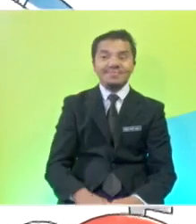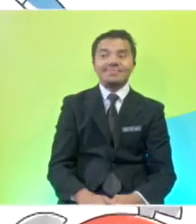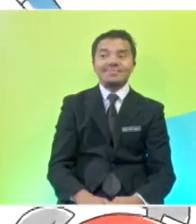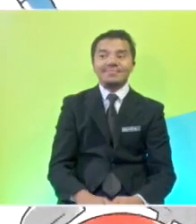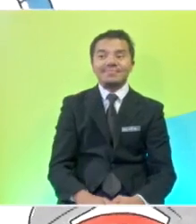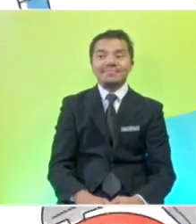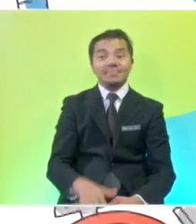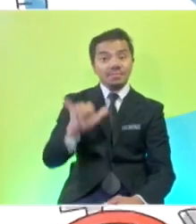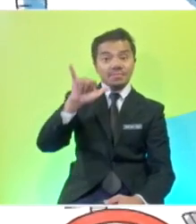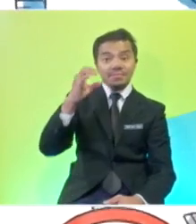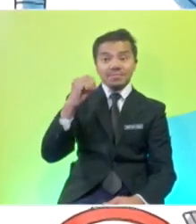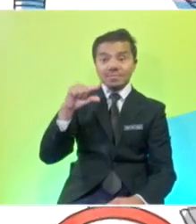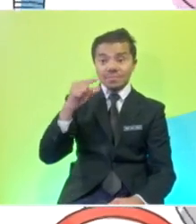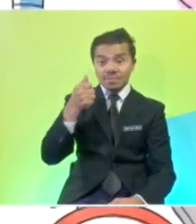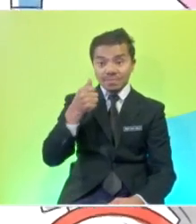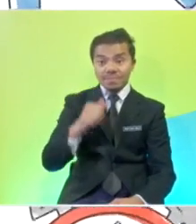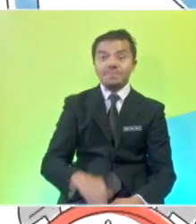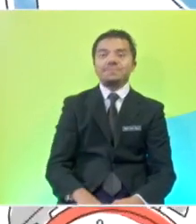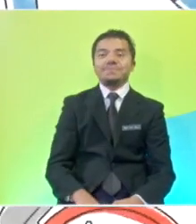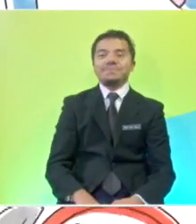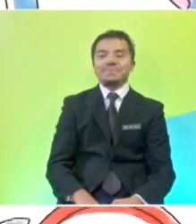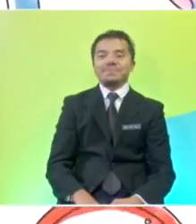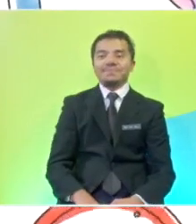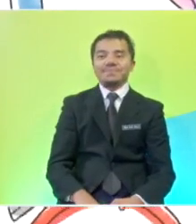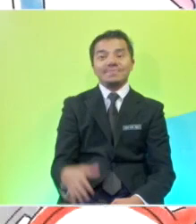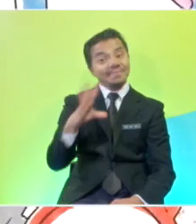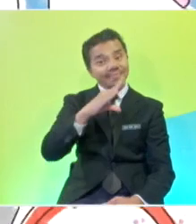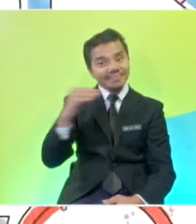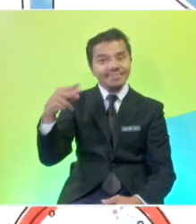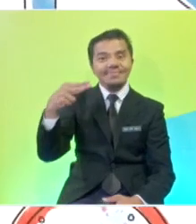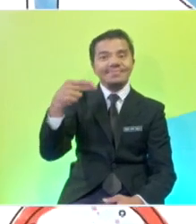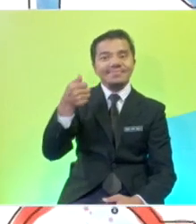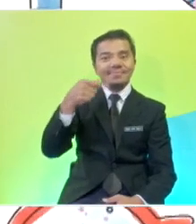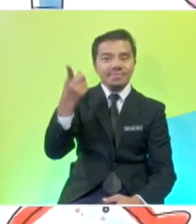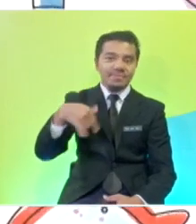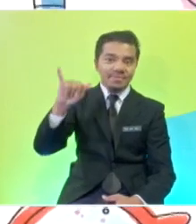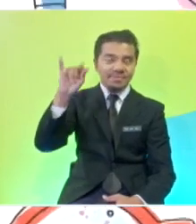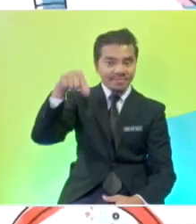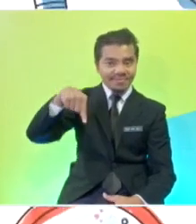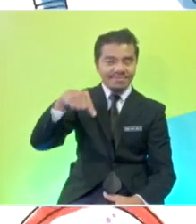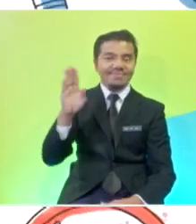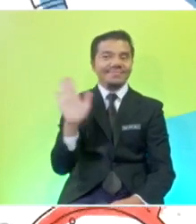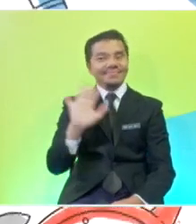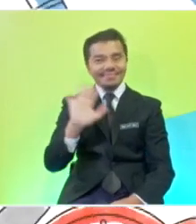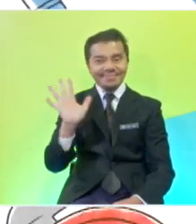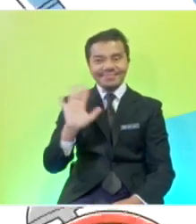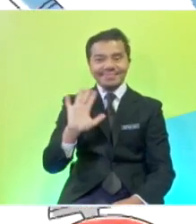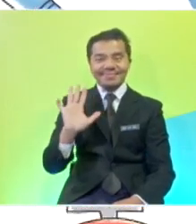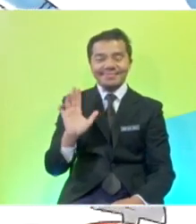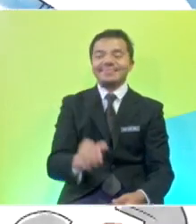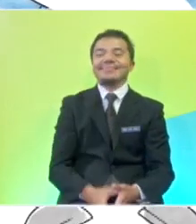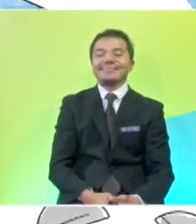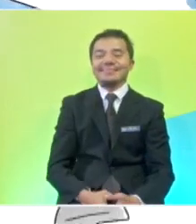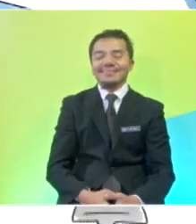and Yoga from SK Bukit Kemuning 2, and Haziq from SK Sri Hartamas. Ah, there